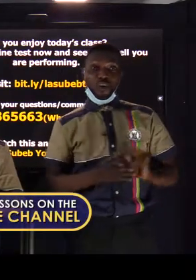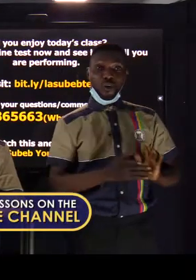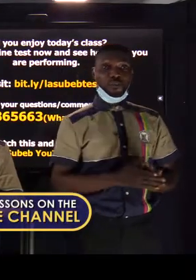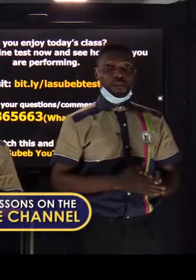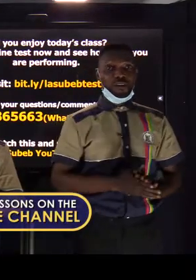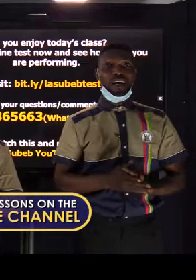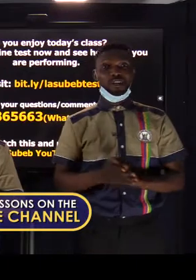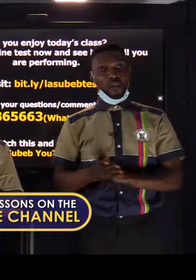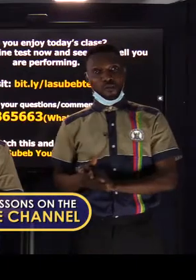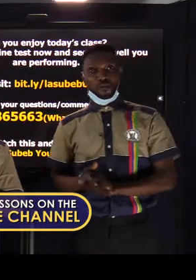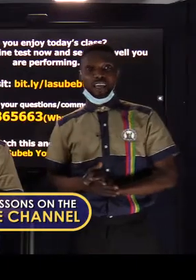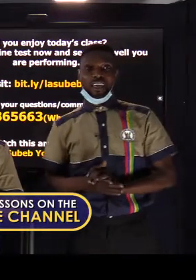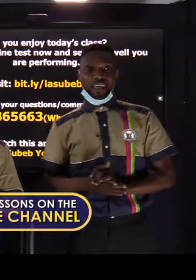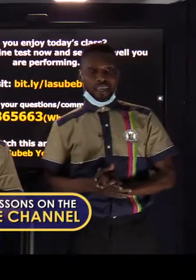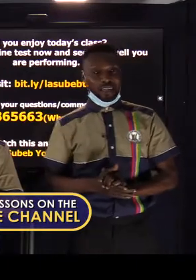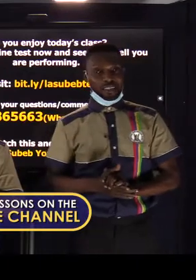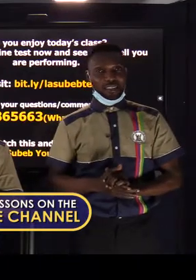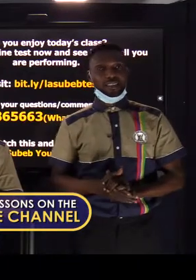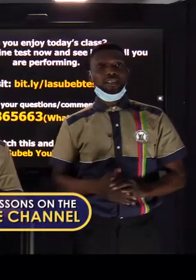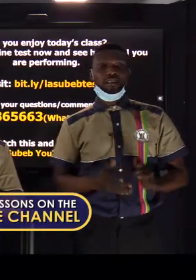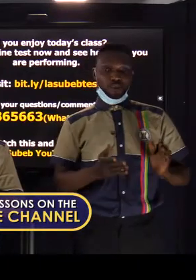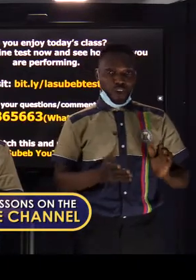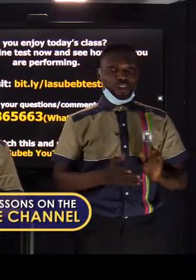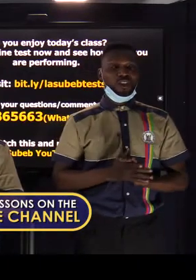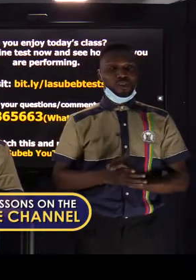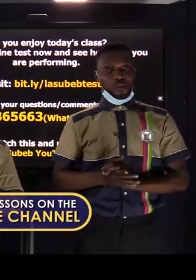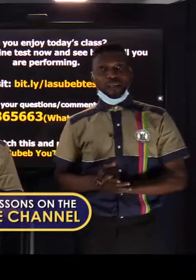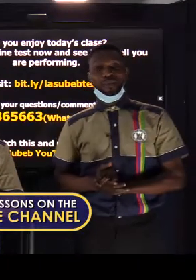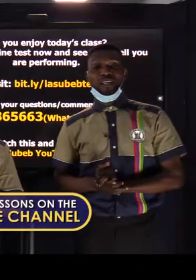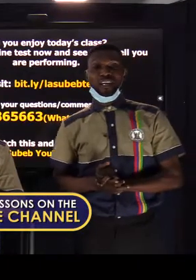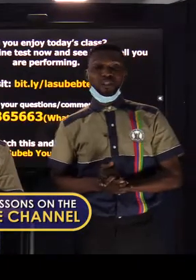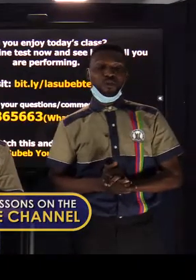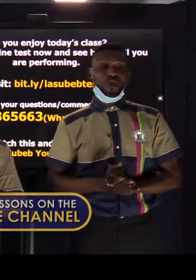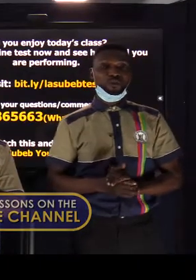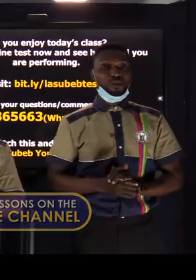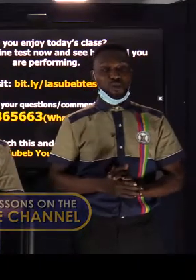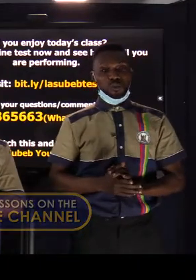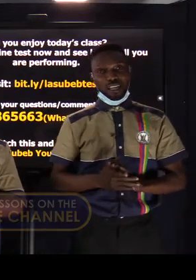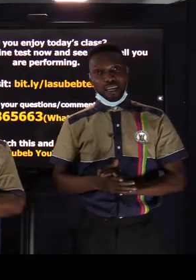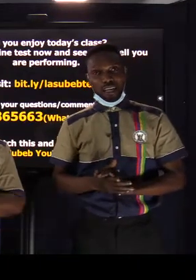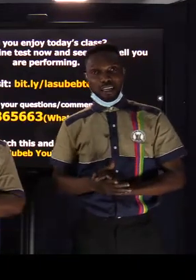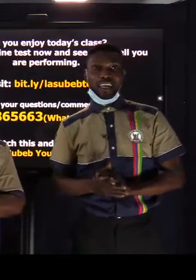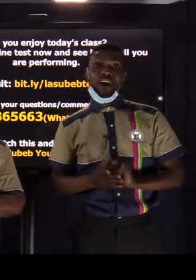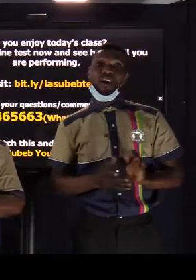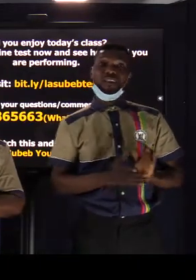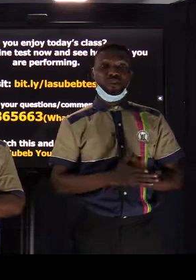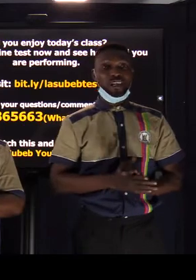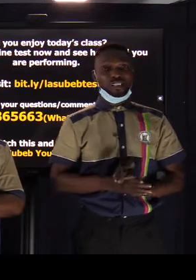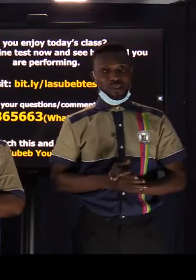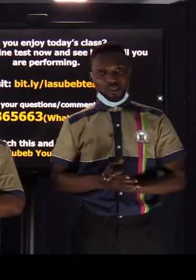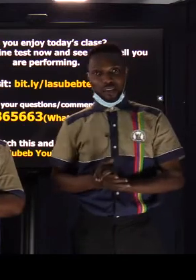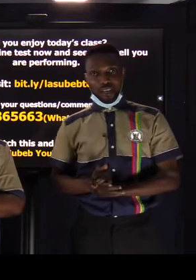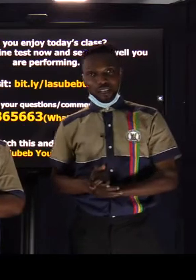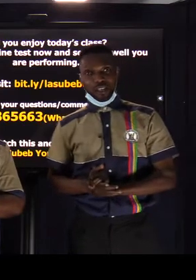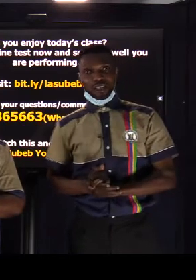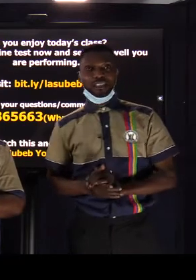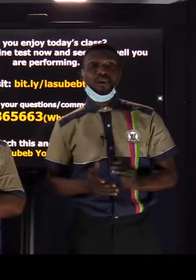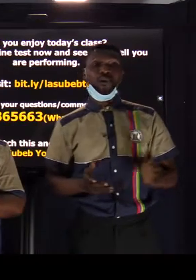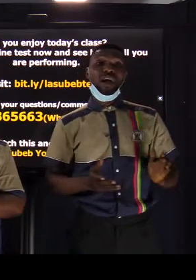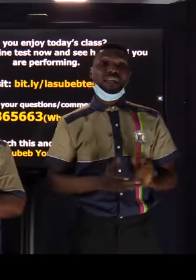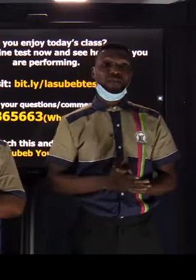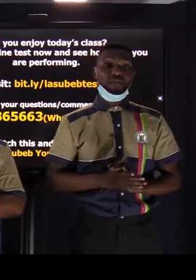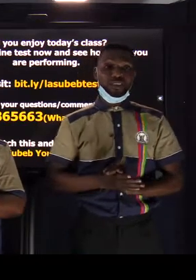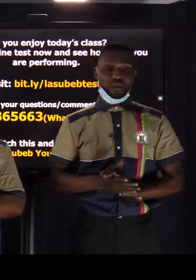watch over and over again. Just subscribe to Lagos SUBEB YouTube channel in order to get